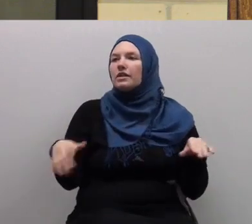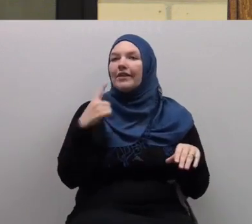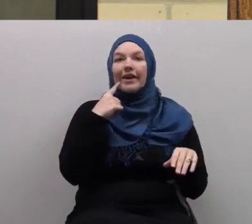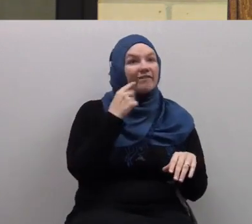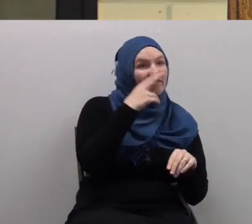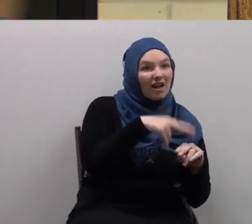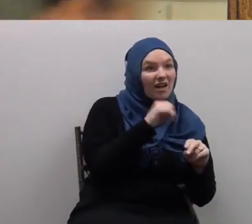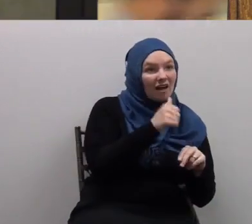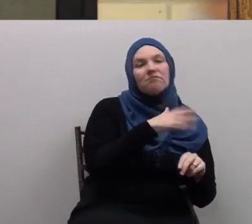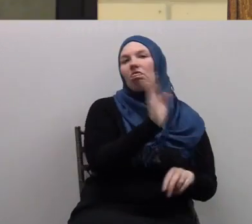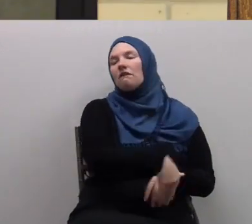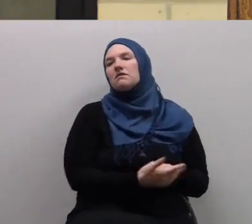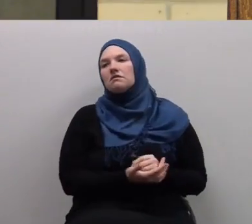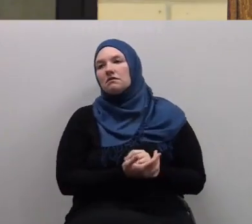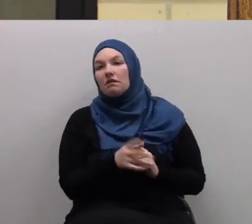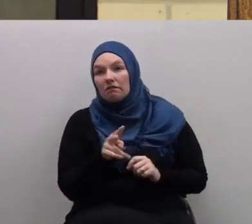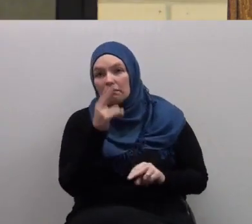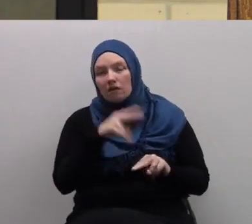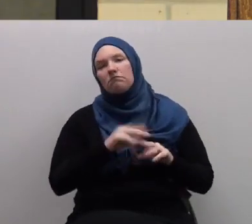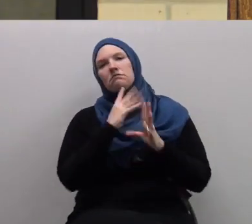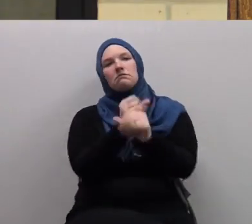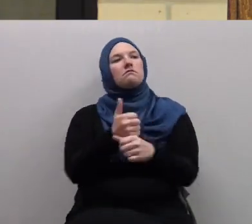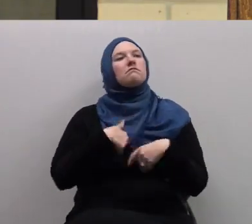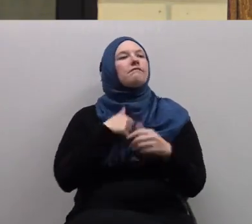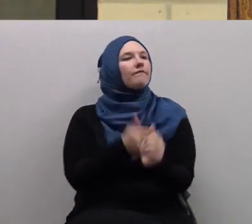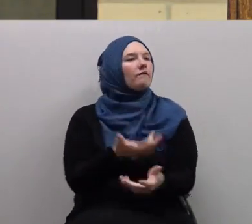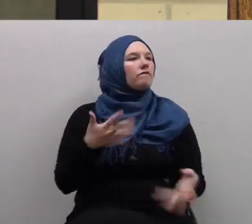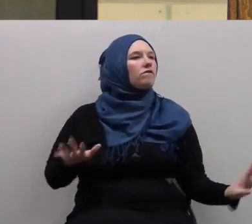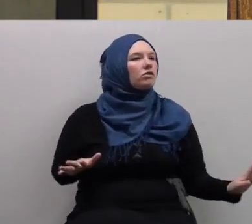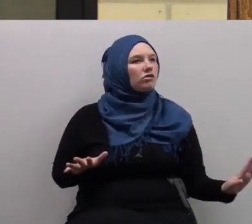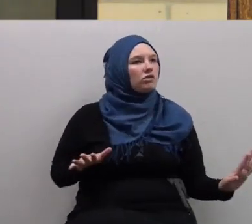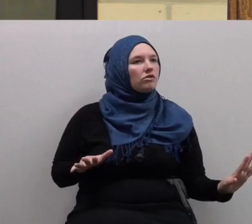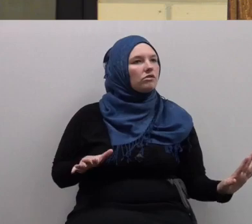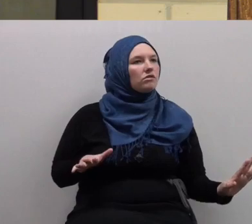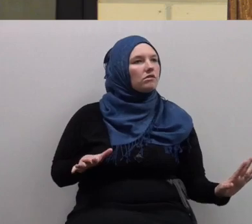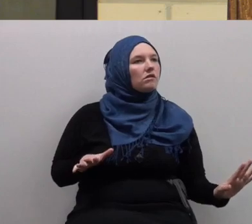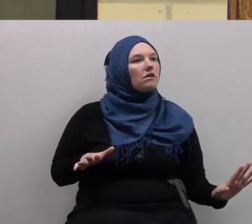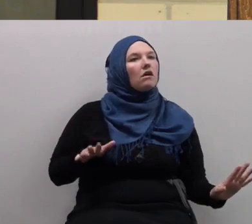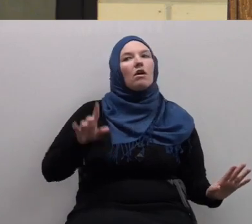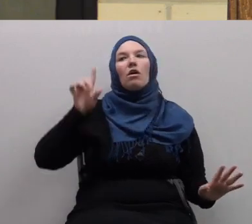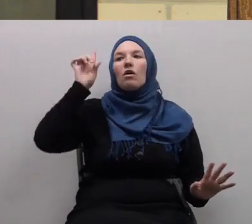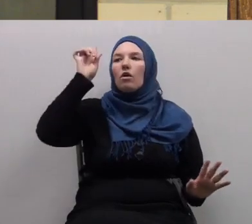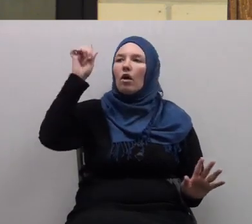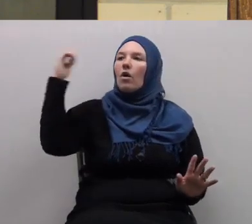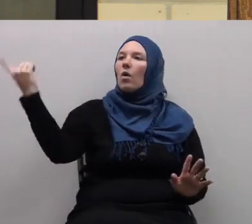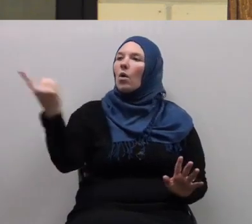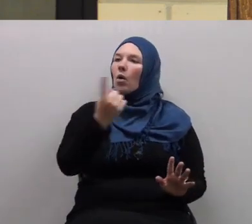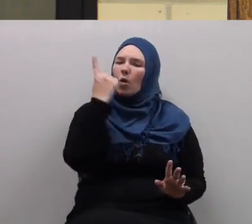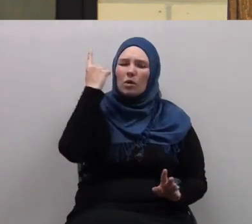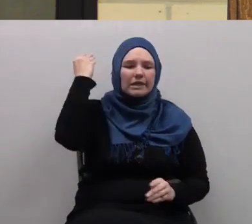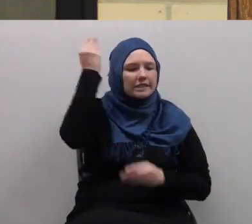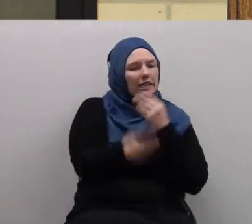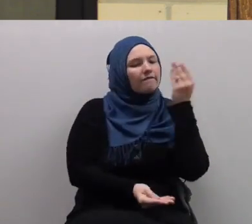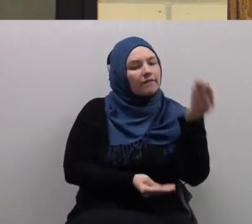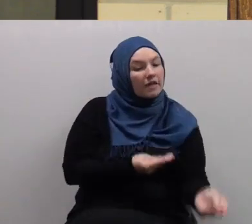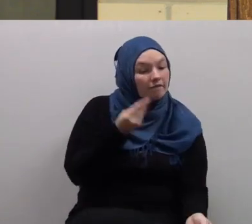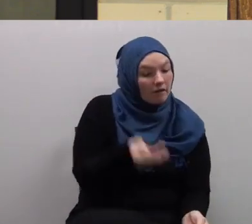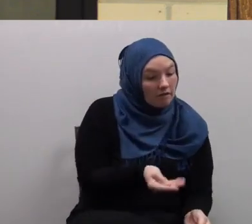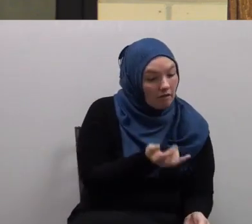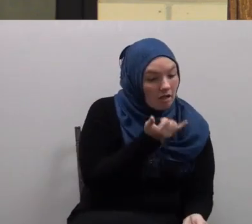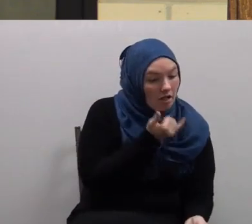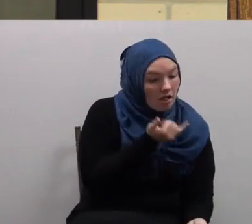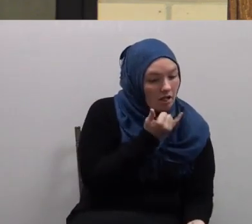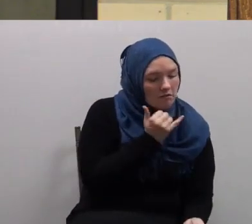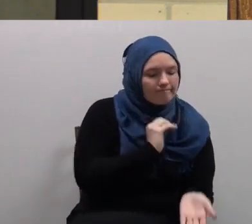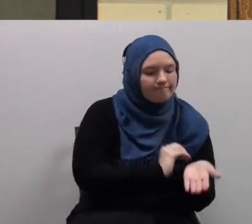enjoy. So Allah keeps giving and forgiving, and